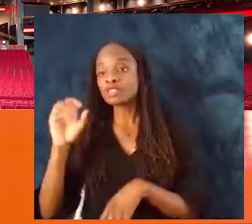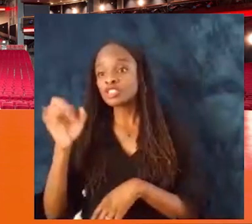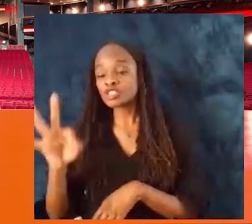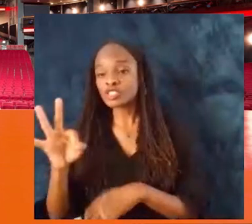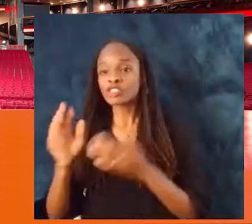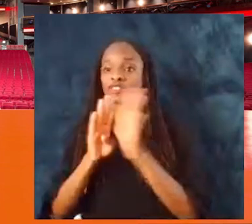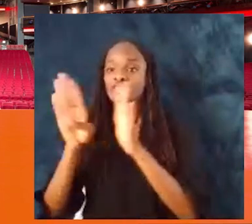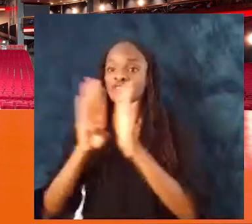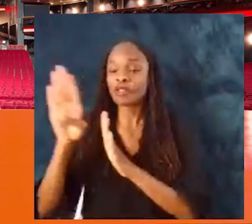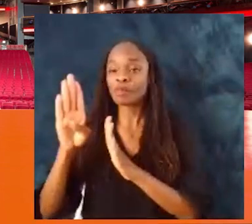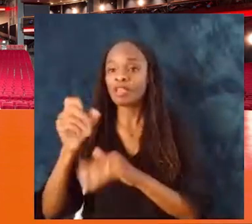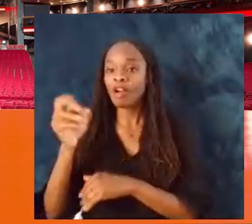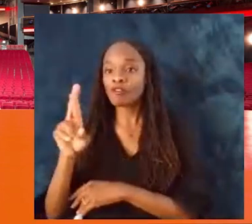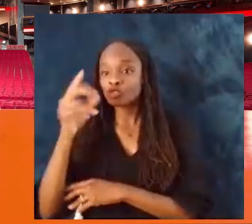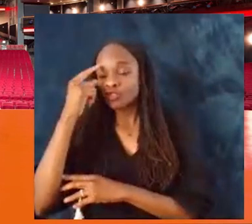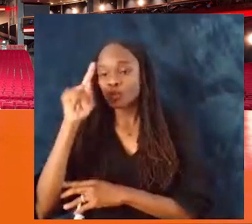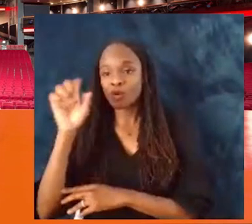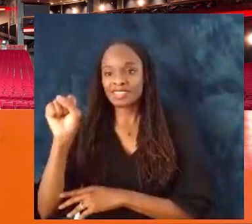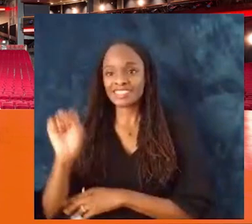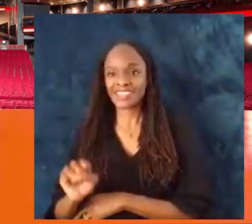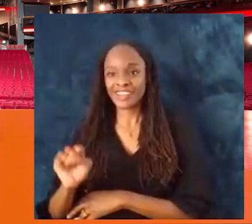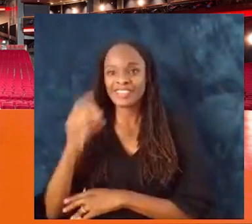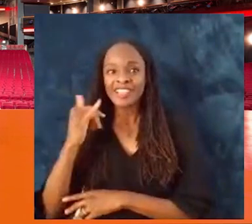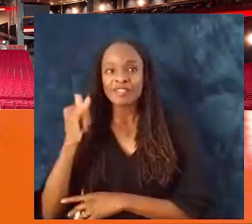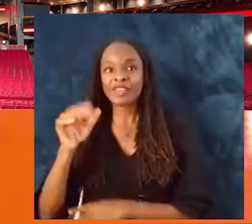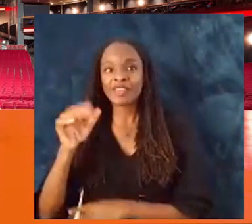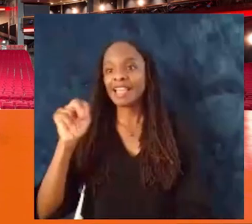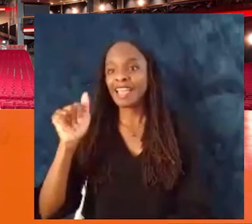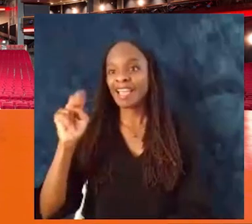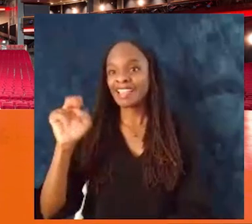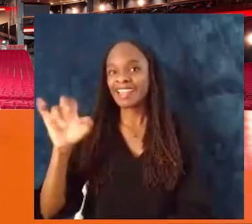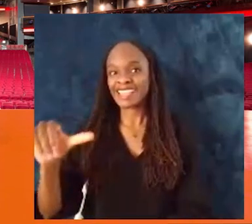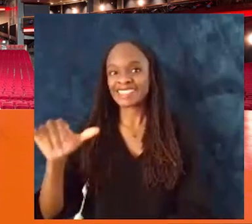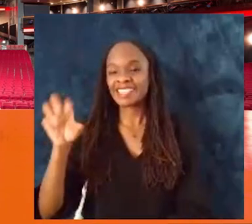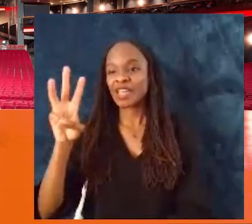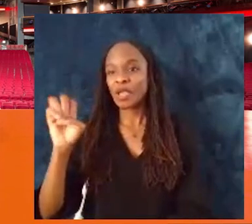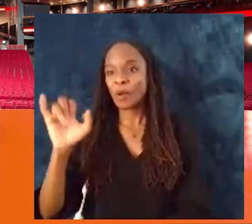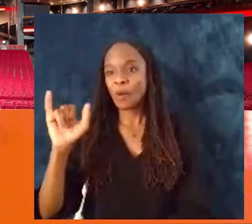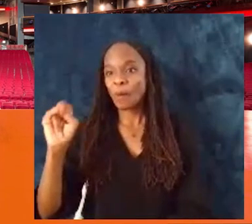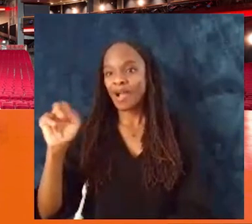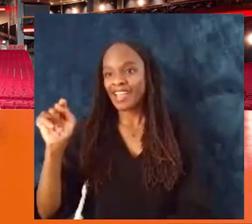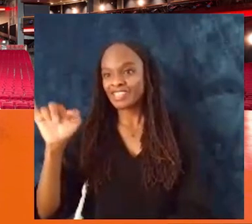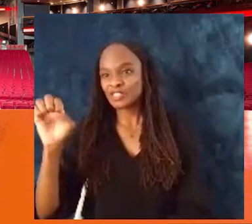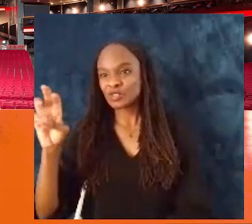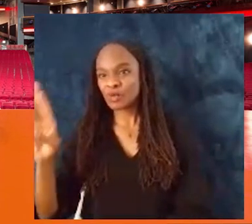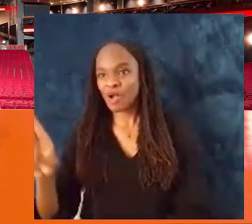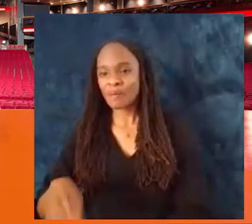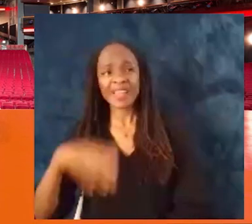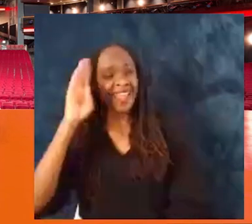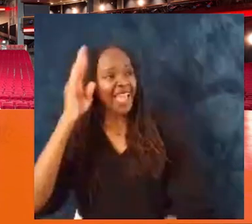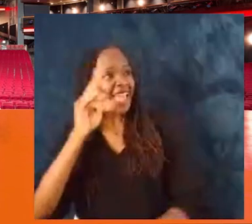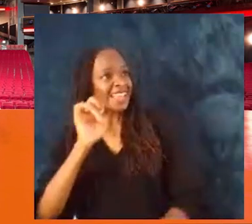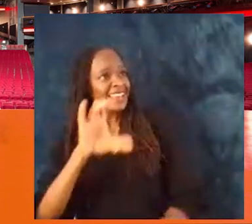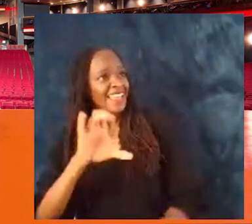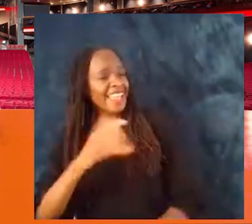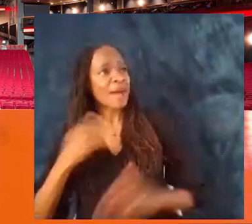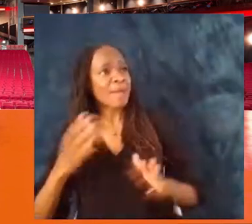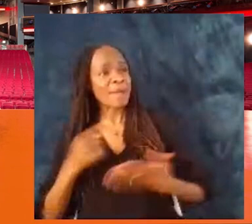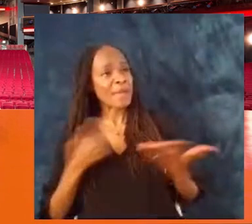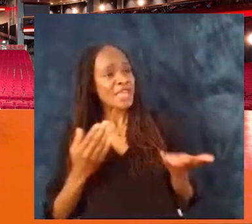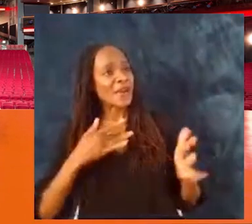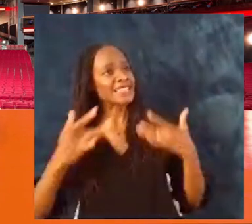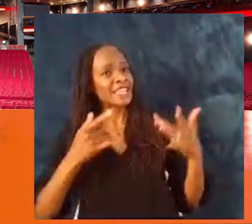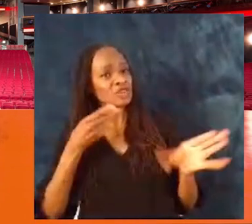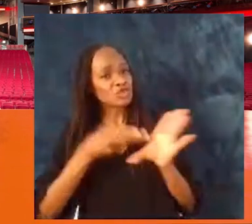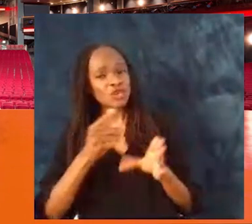Southern California, Nancy Weintraub. Hey, Nick. It's so good to be here. I'm so excited to join you today as